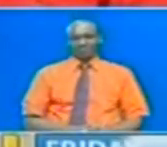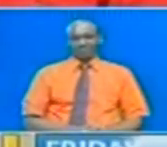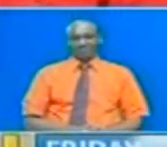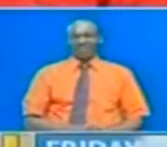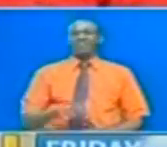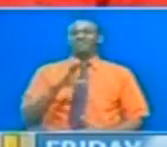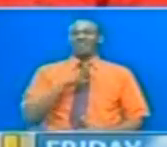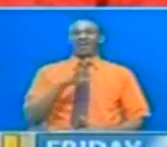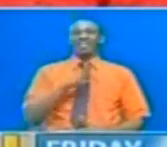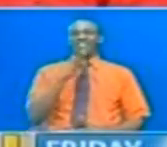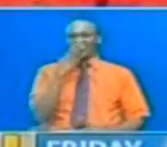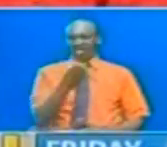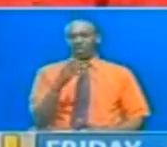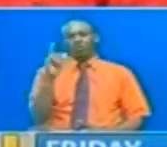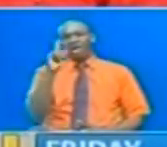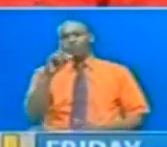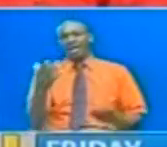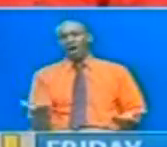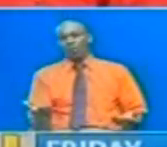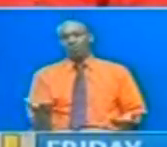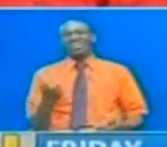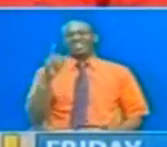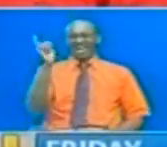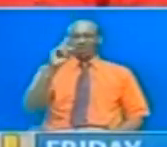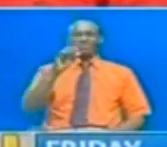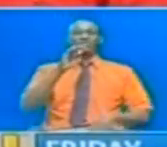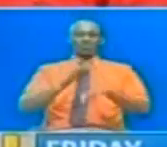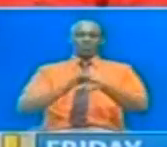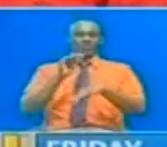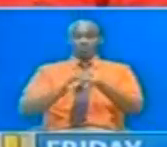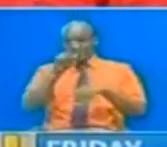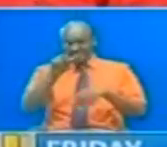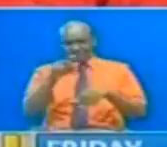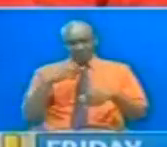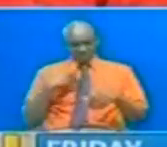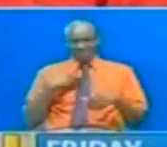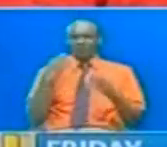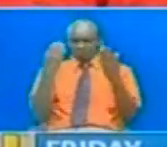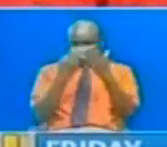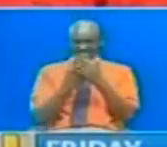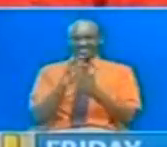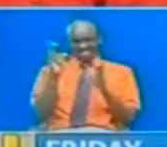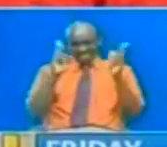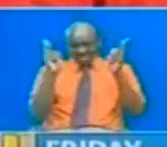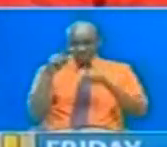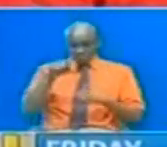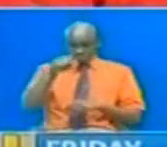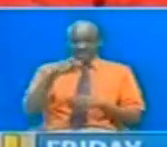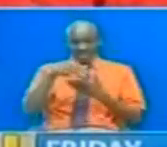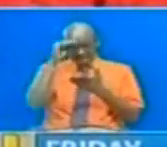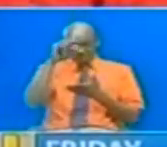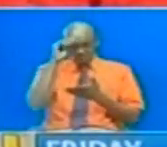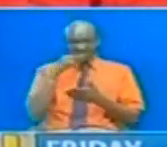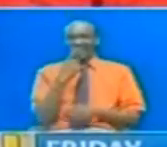Fine, thanks. And how is Nairobi? Nairobi, we're doing great. You look great, ready for tonight's lesson. I can see you're